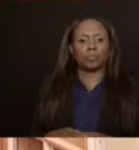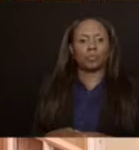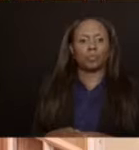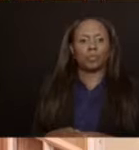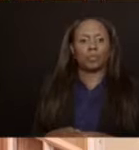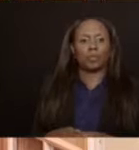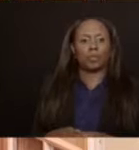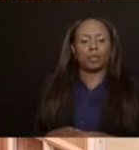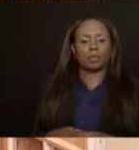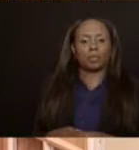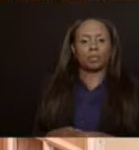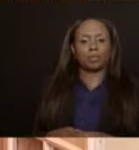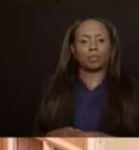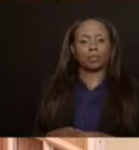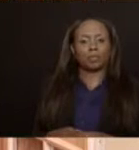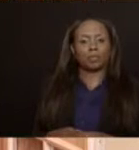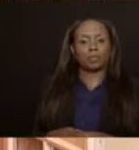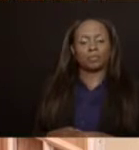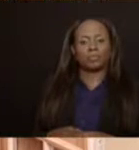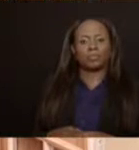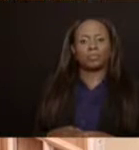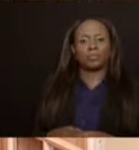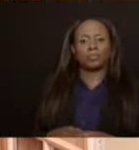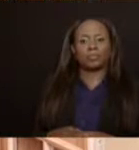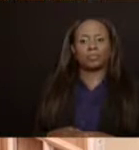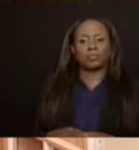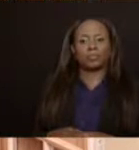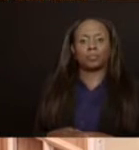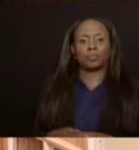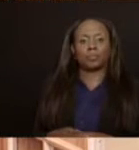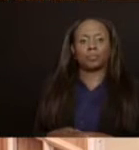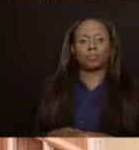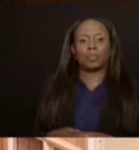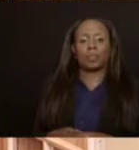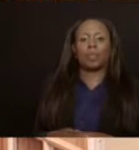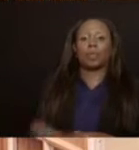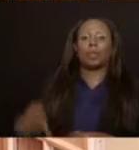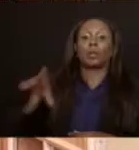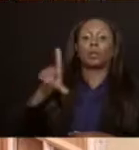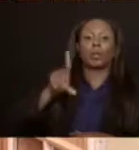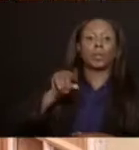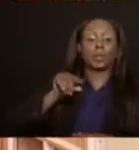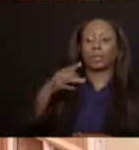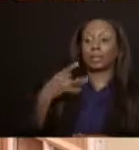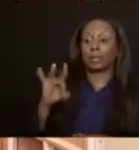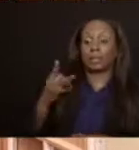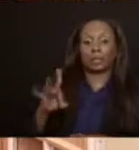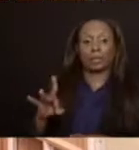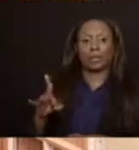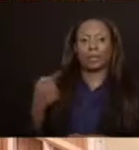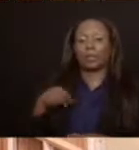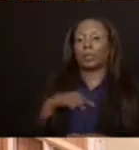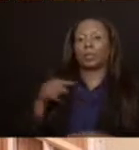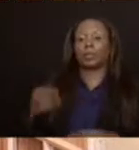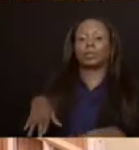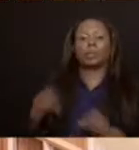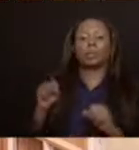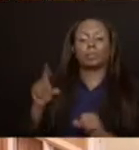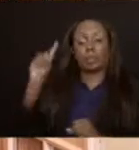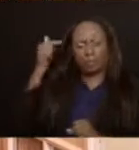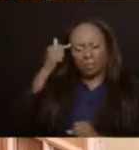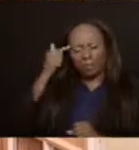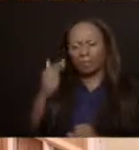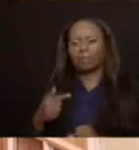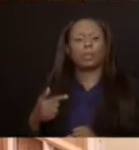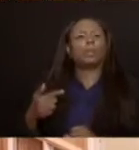way. And believe you me, when we came to you in 2018 and told you that we are going to create the Barbados